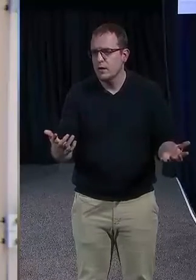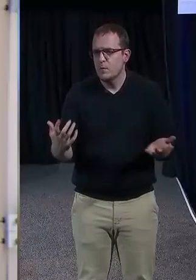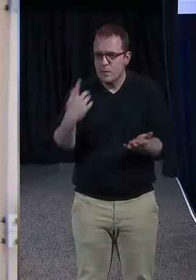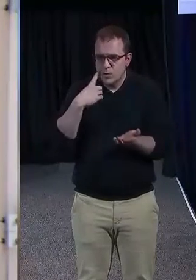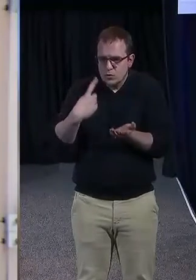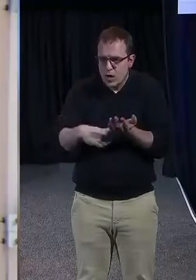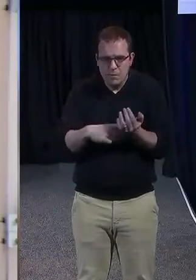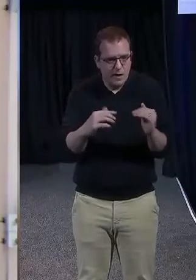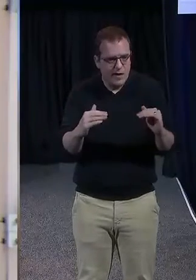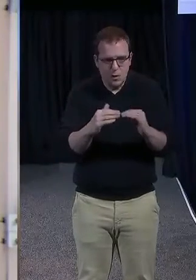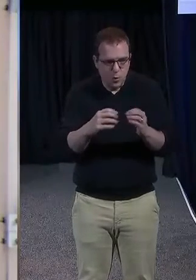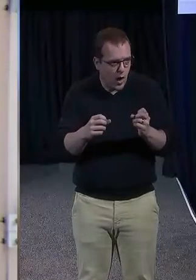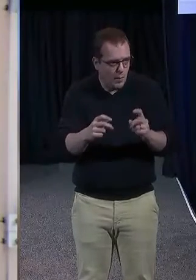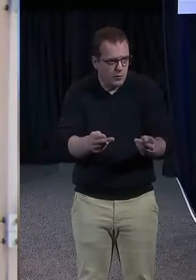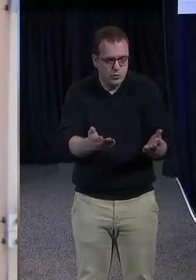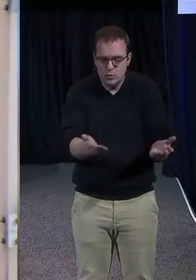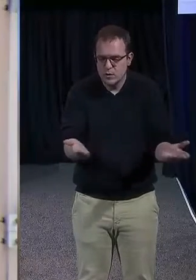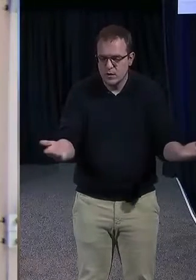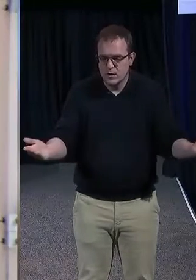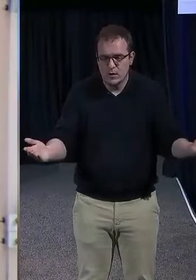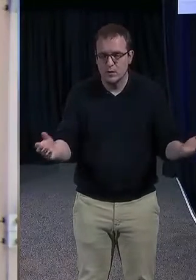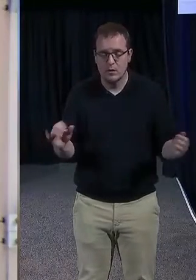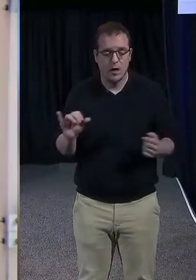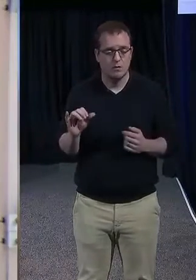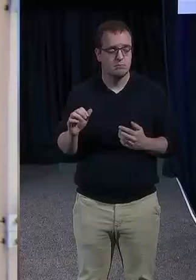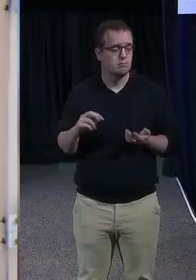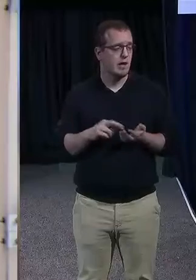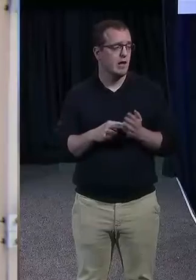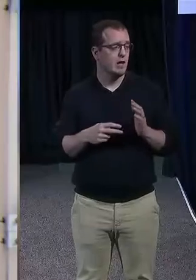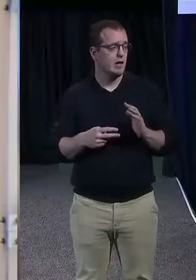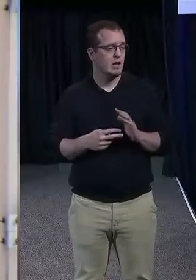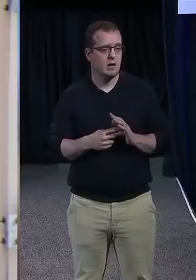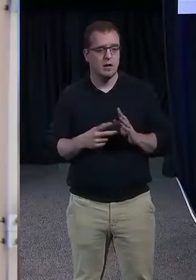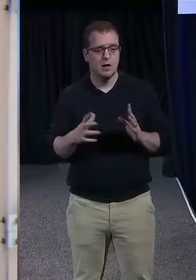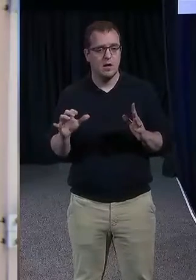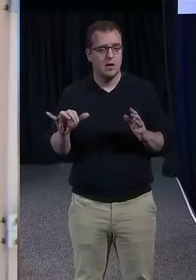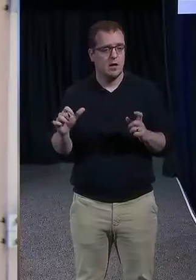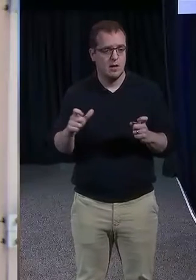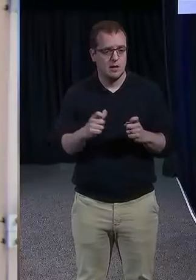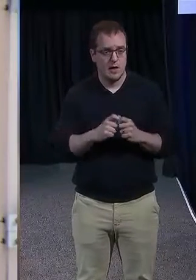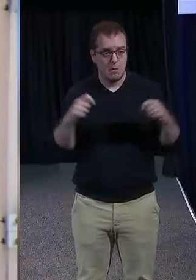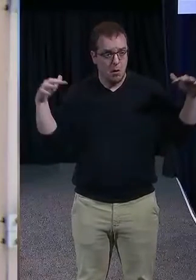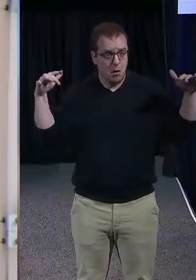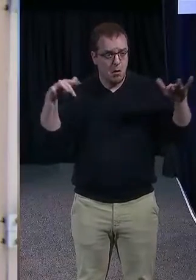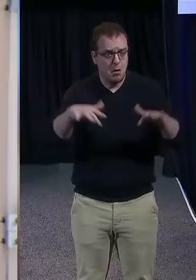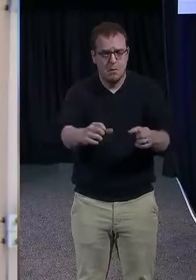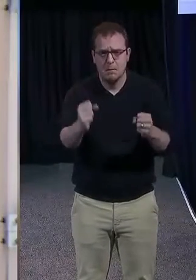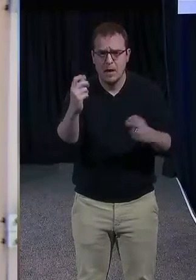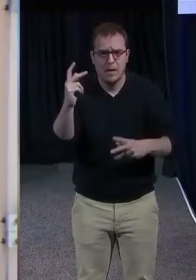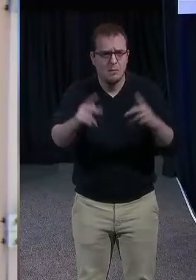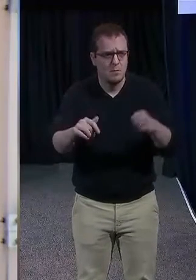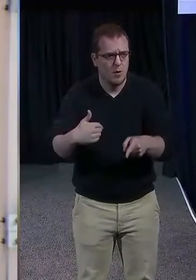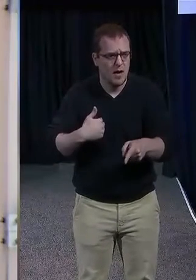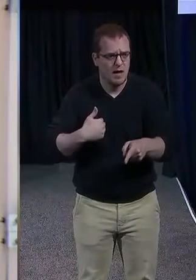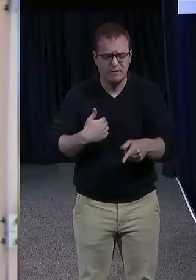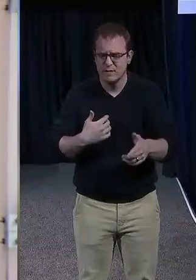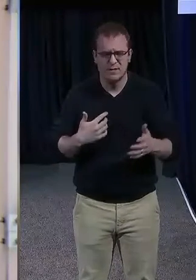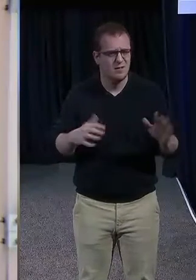equal opportunity as though the gates had been flooded, but we're talking about